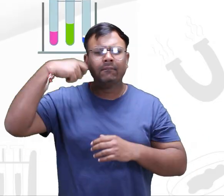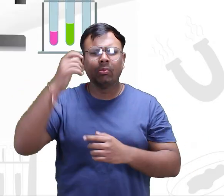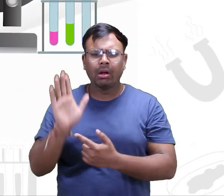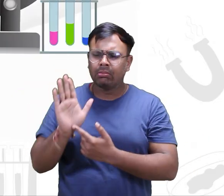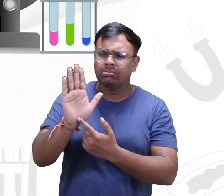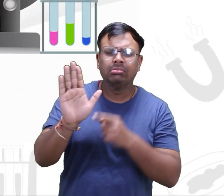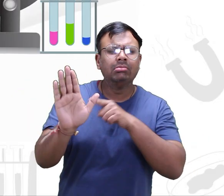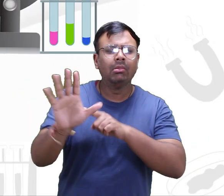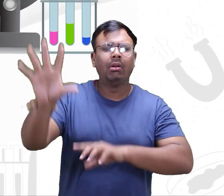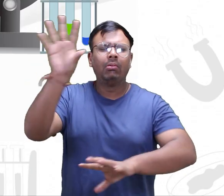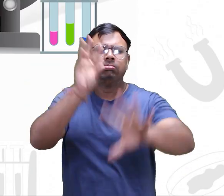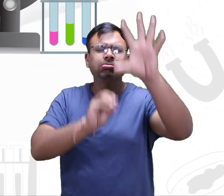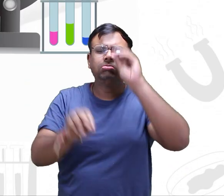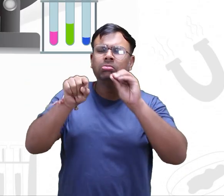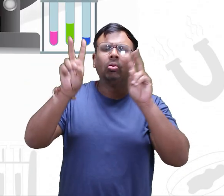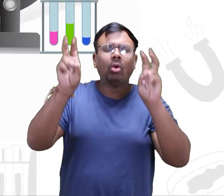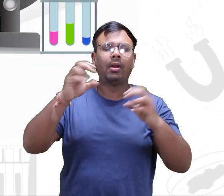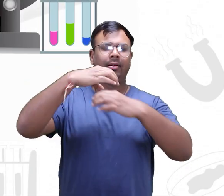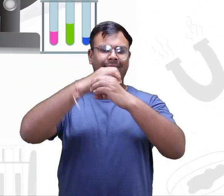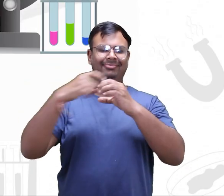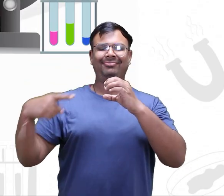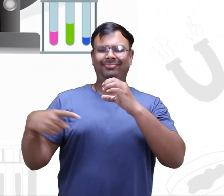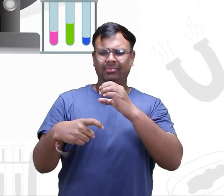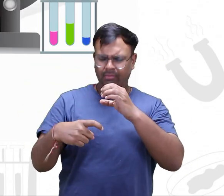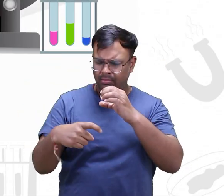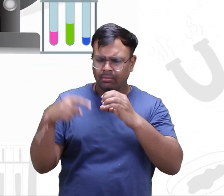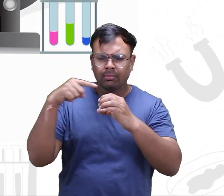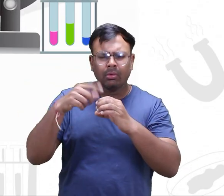In this video, we will learn about microscopes.